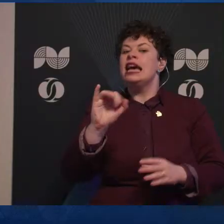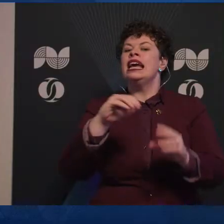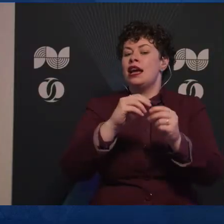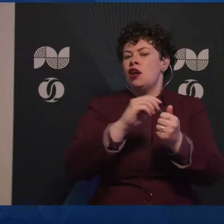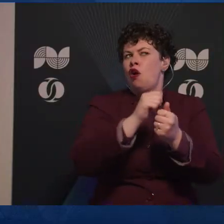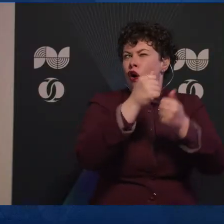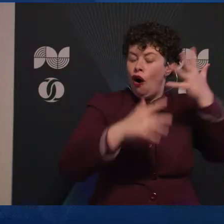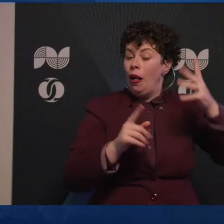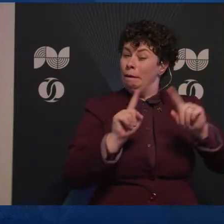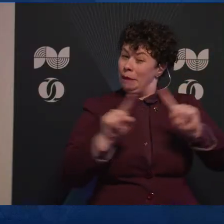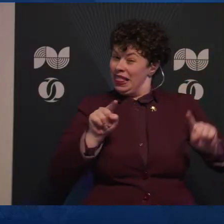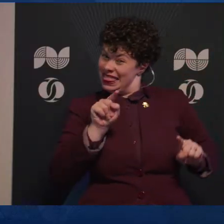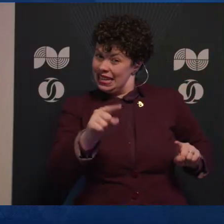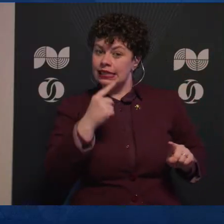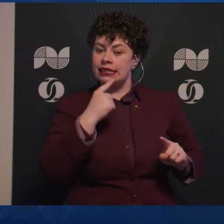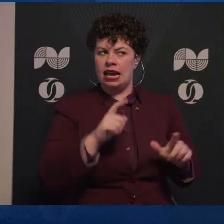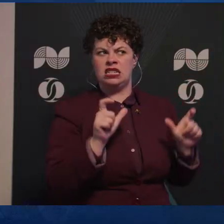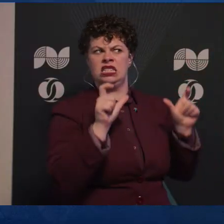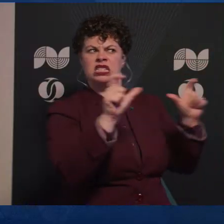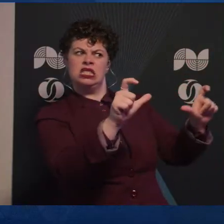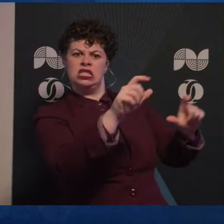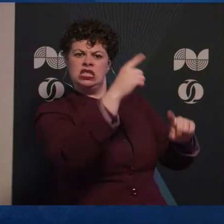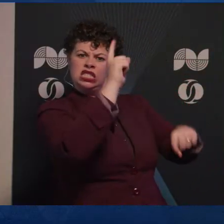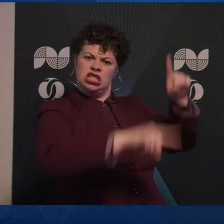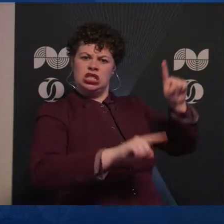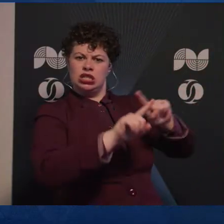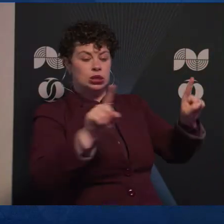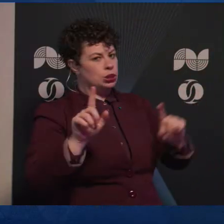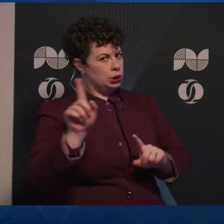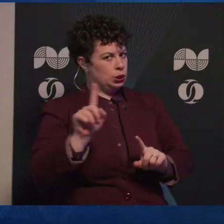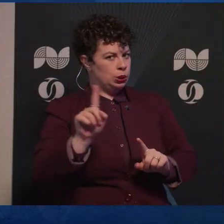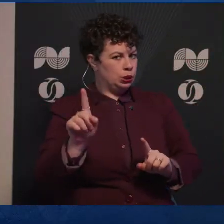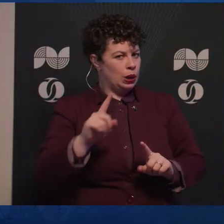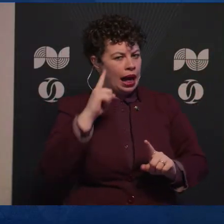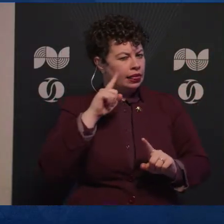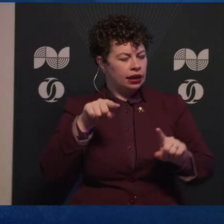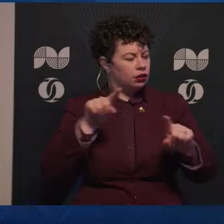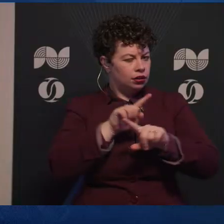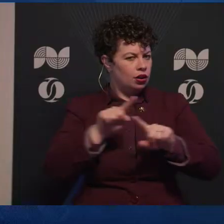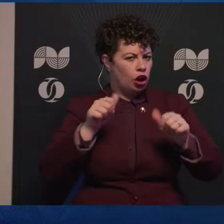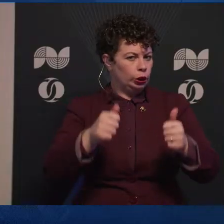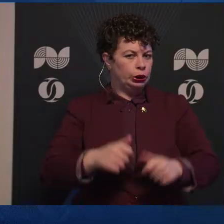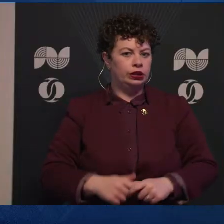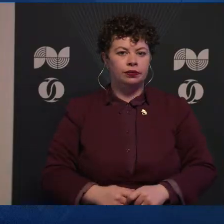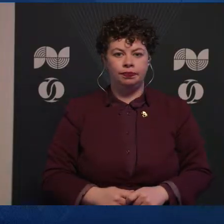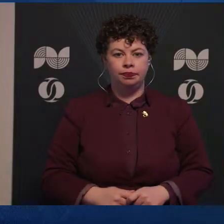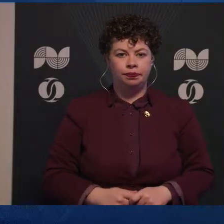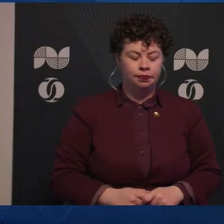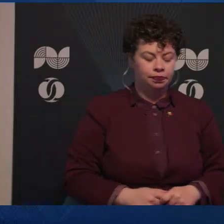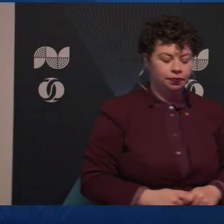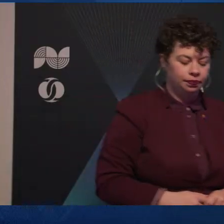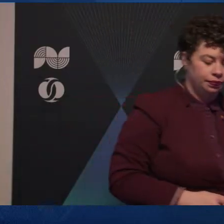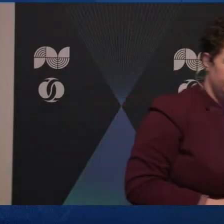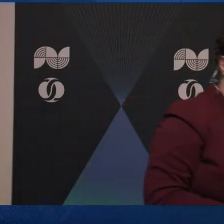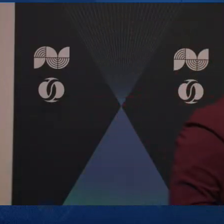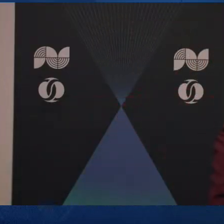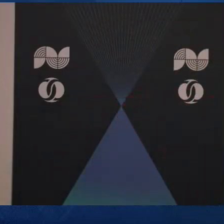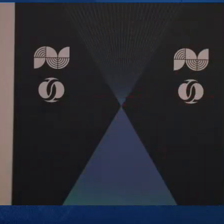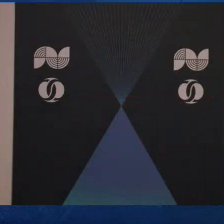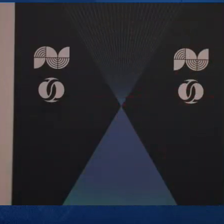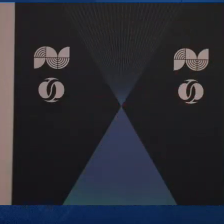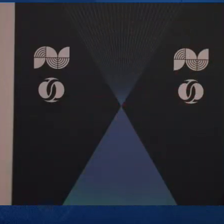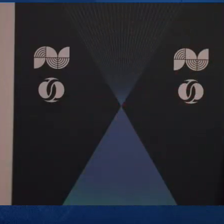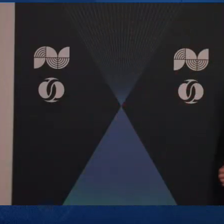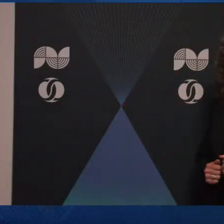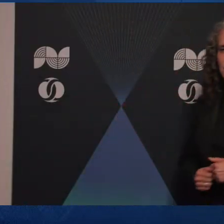aspect. Okay, thank you. By the way, what you said about excessive catch-up, that was exactly how I understood it.